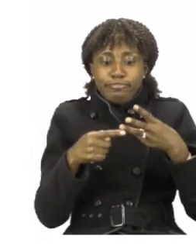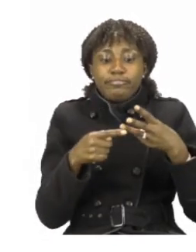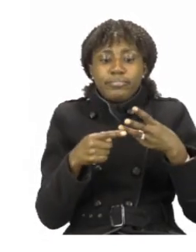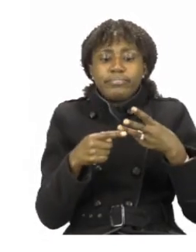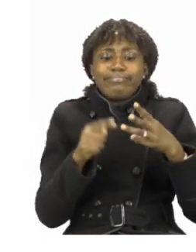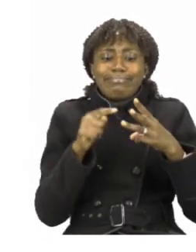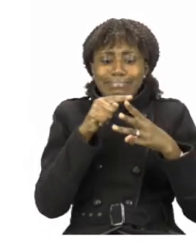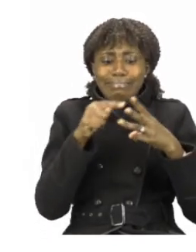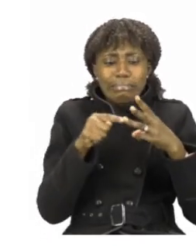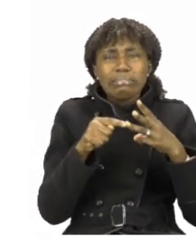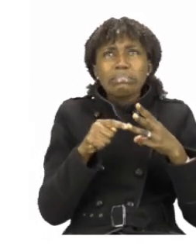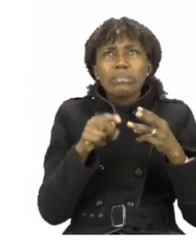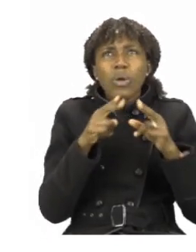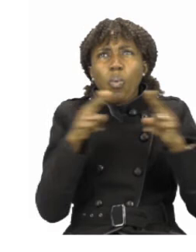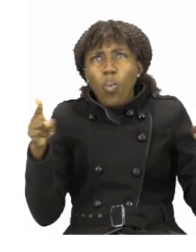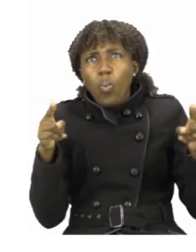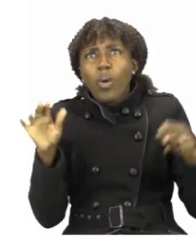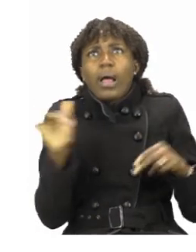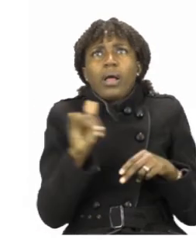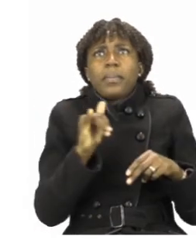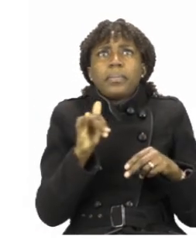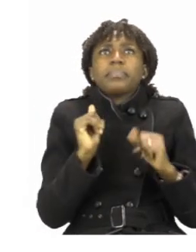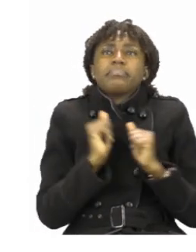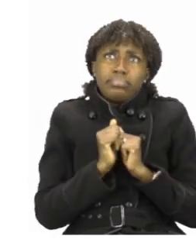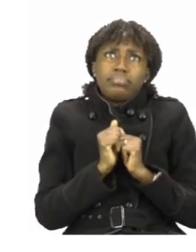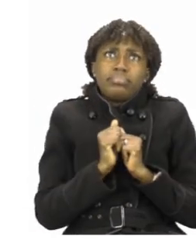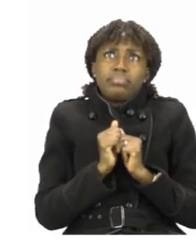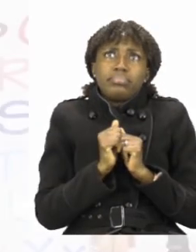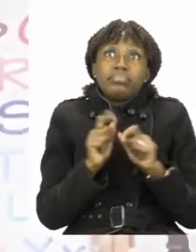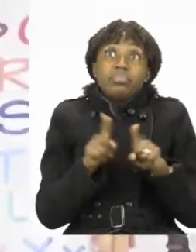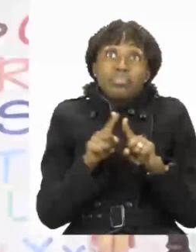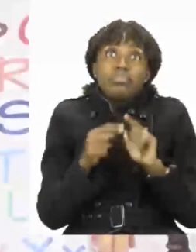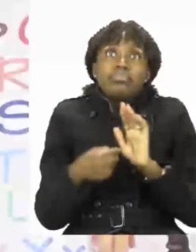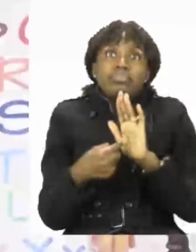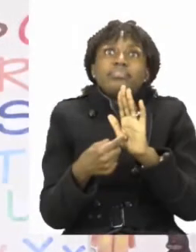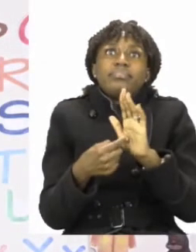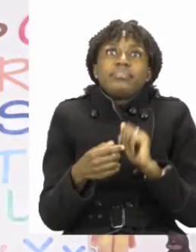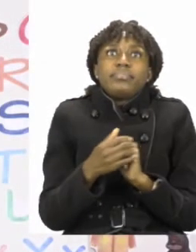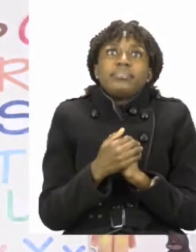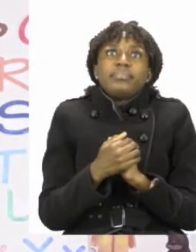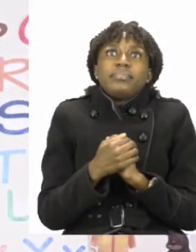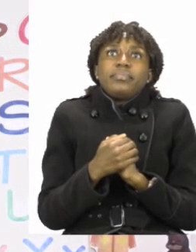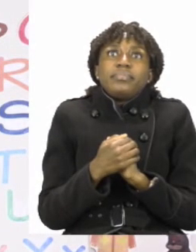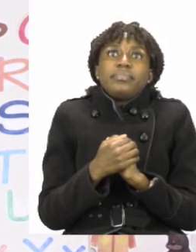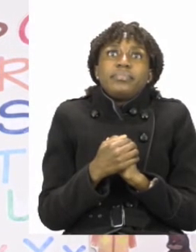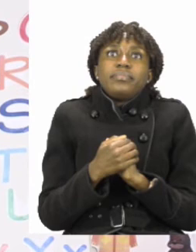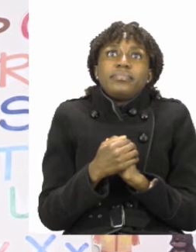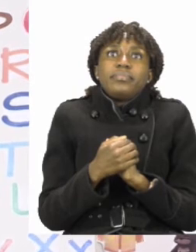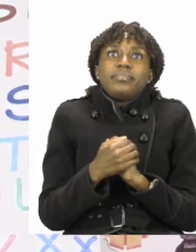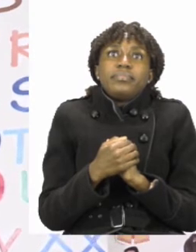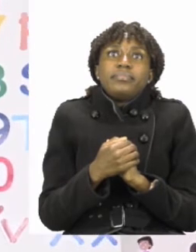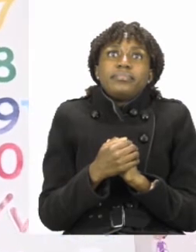one is the longest. Now, I have the same things in the classroom. And the first thing we're going to take a look at is